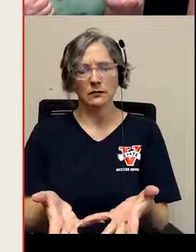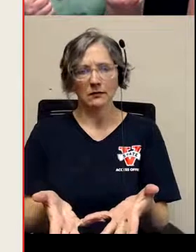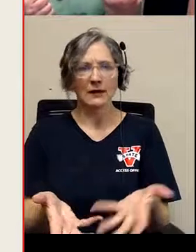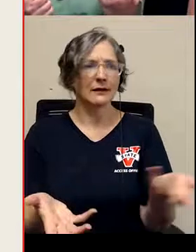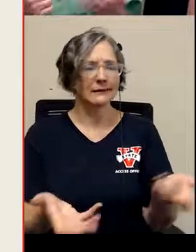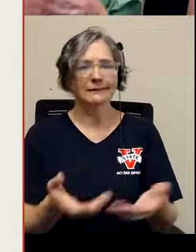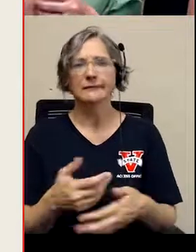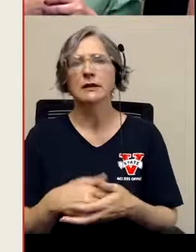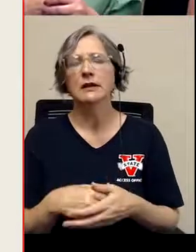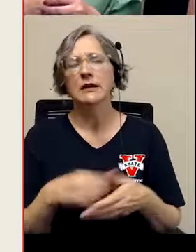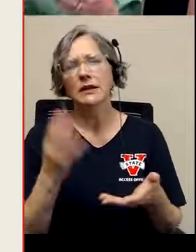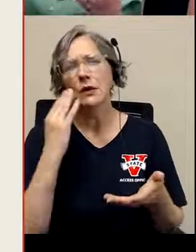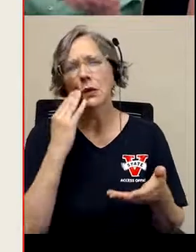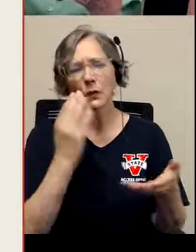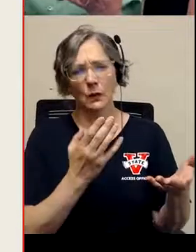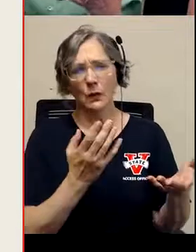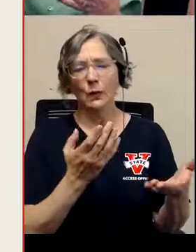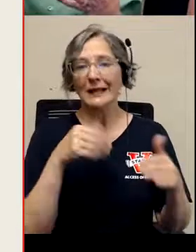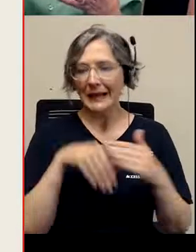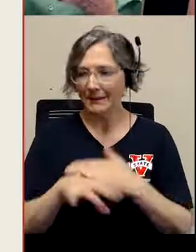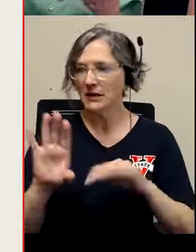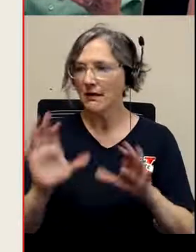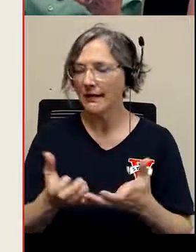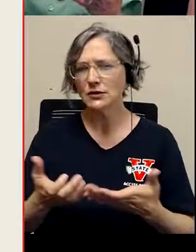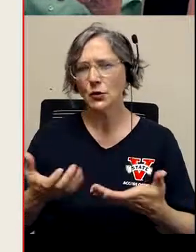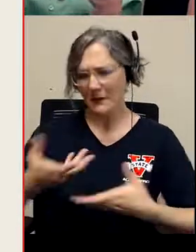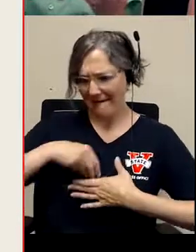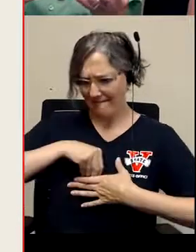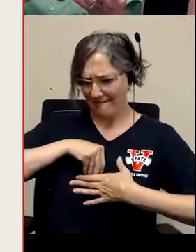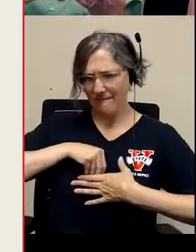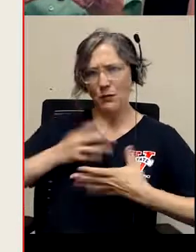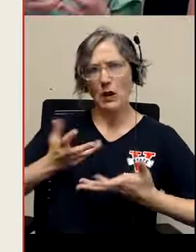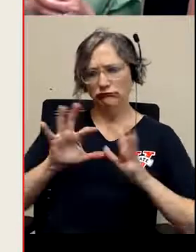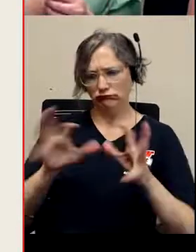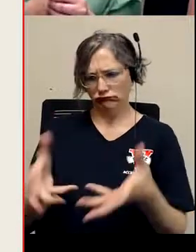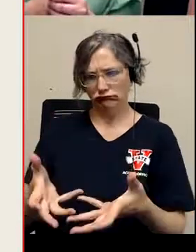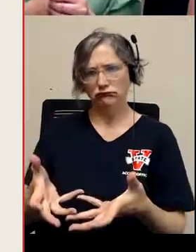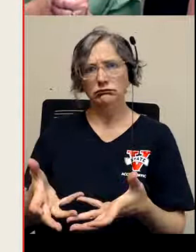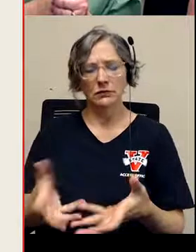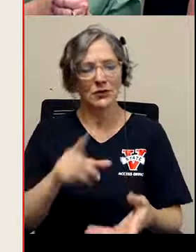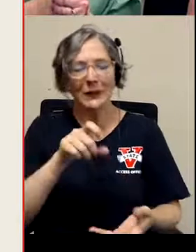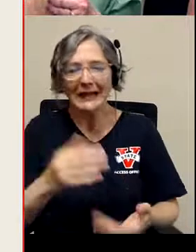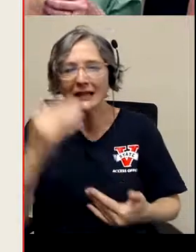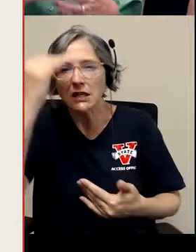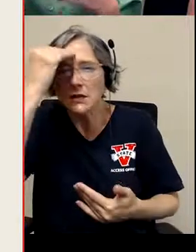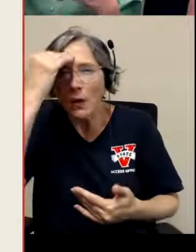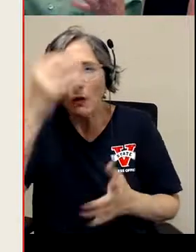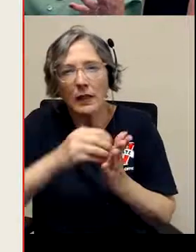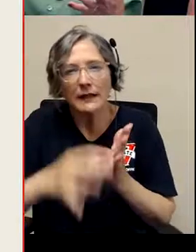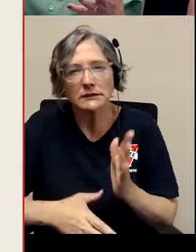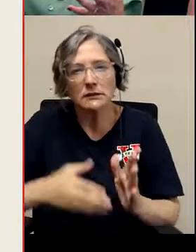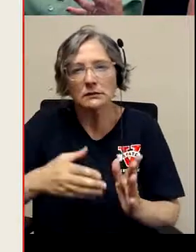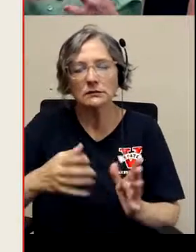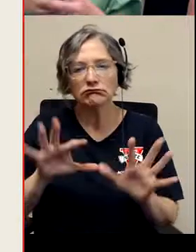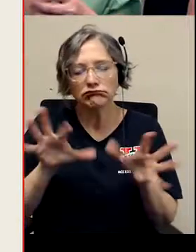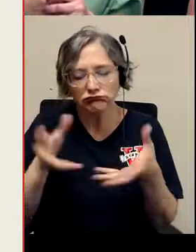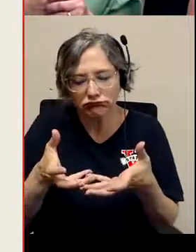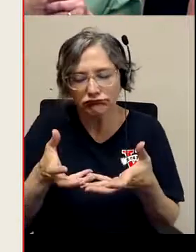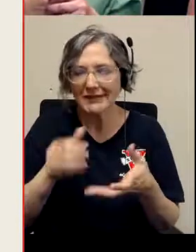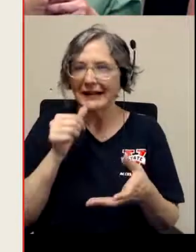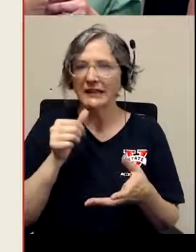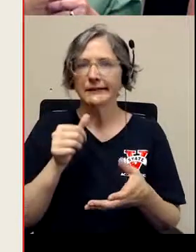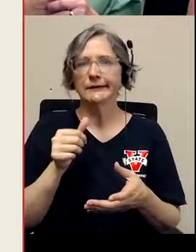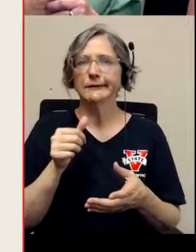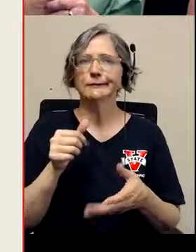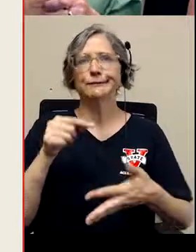Payne talked about. And the only way for us to do that is really to get them to know them in a holistic way, not simply data points